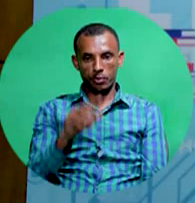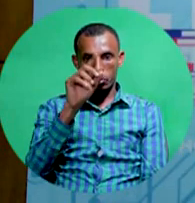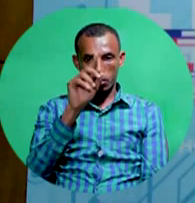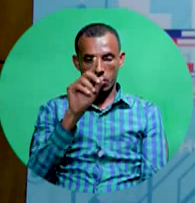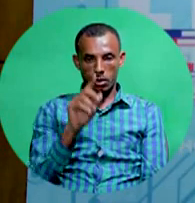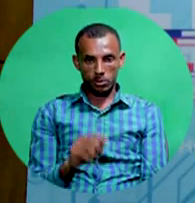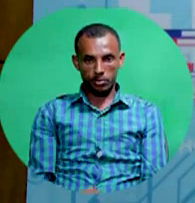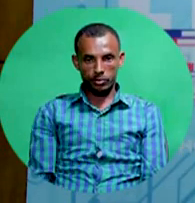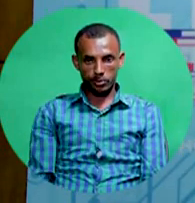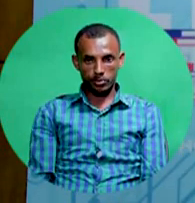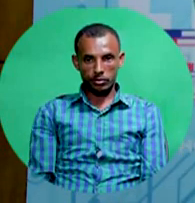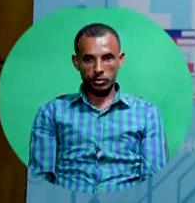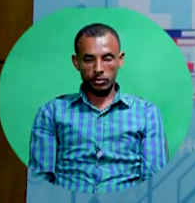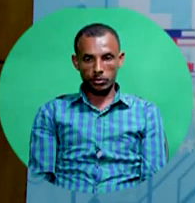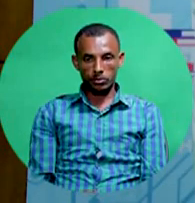1.